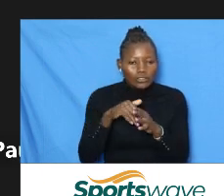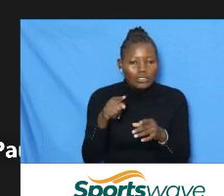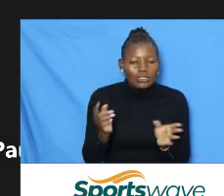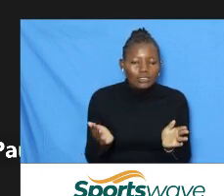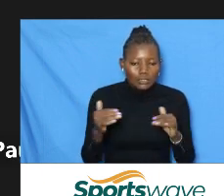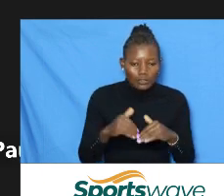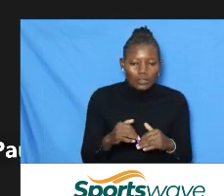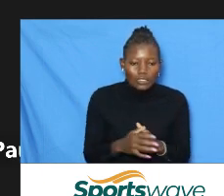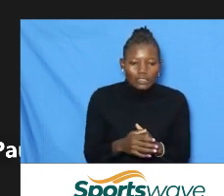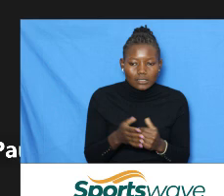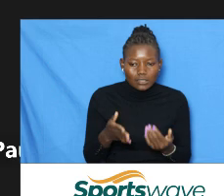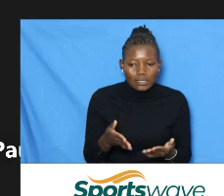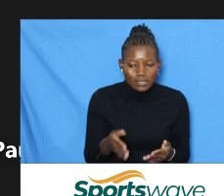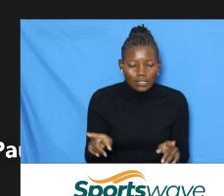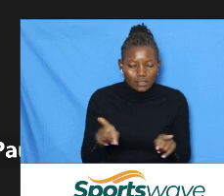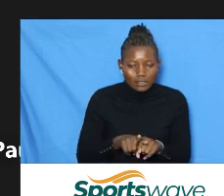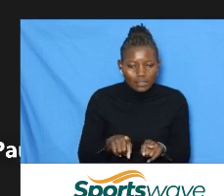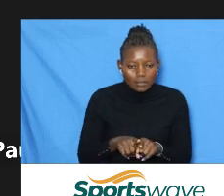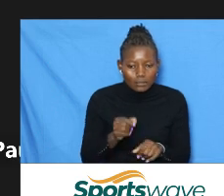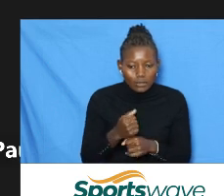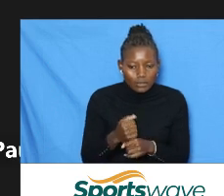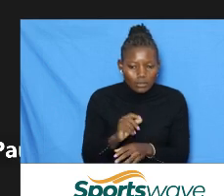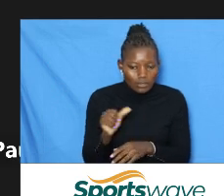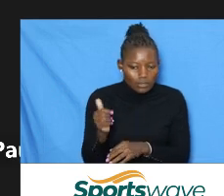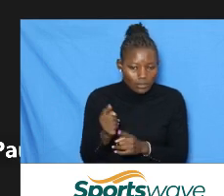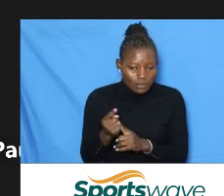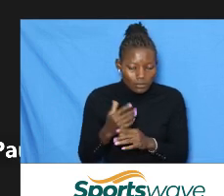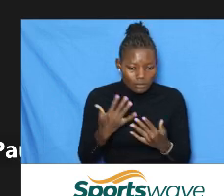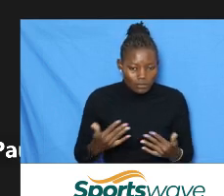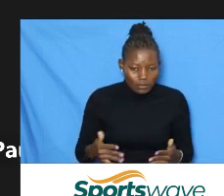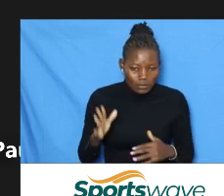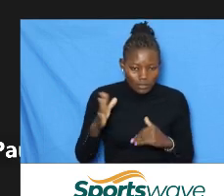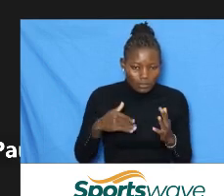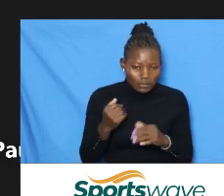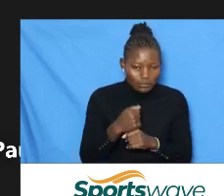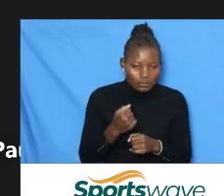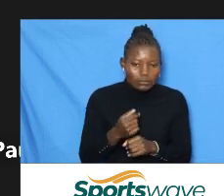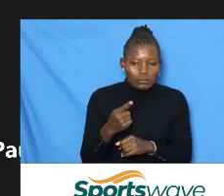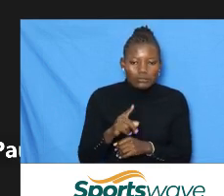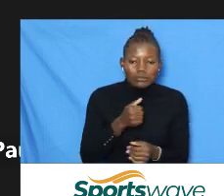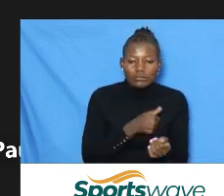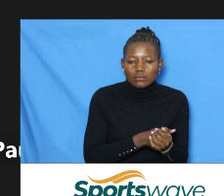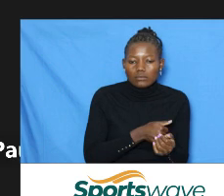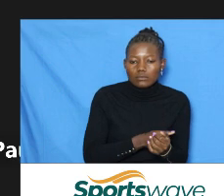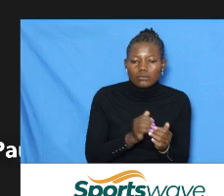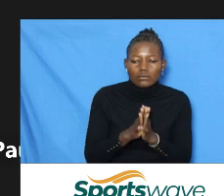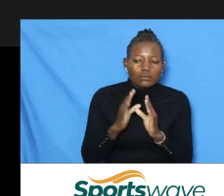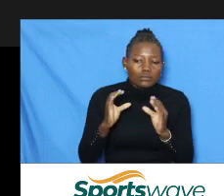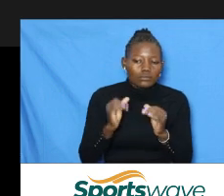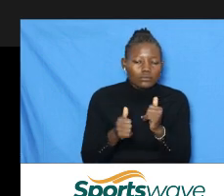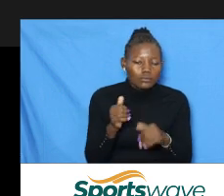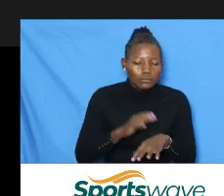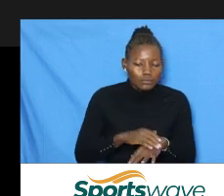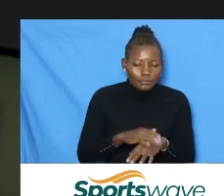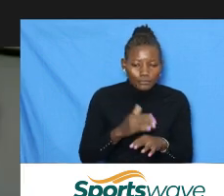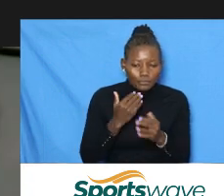forum and doing other things other than your work as an anti-doping officer and coaching, which is very good.